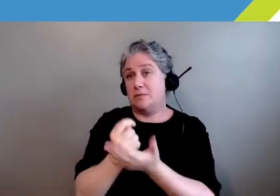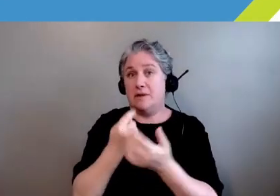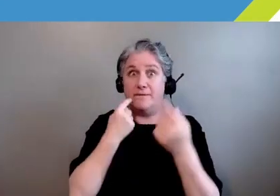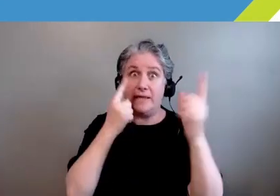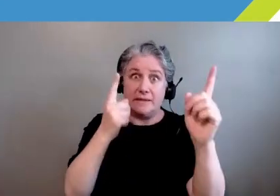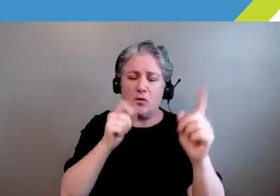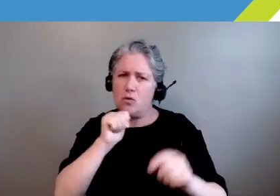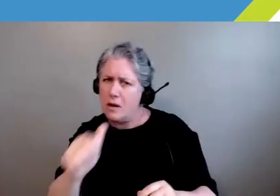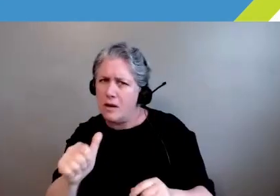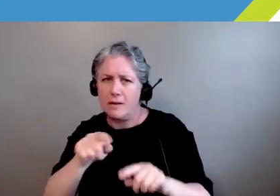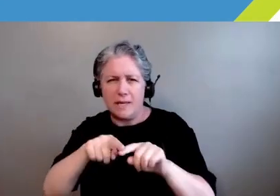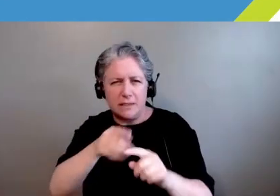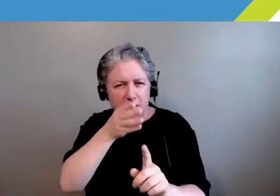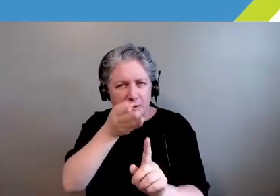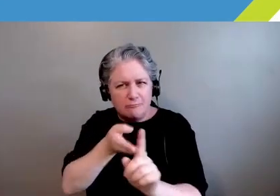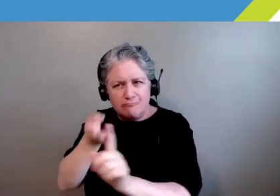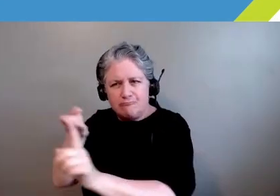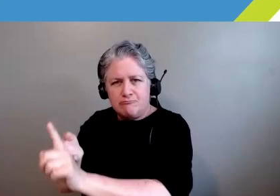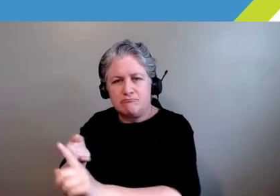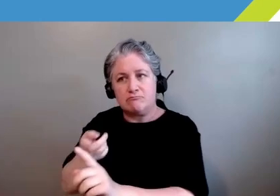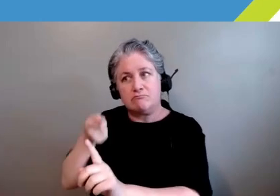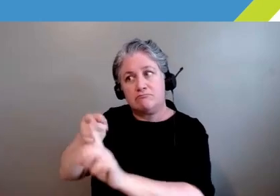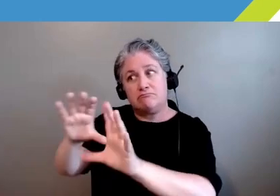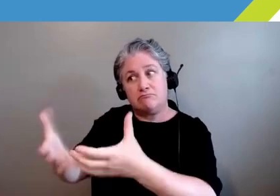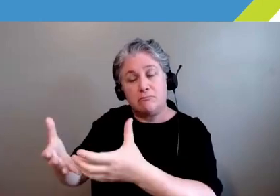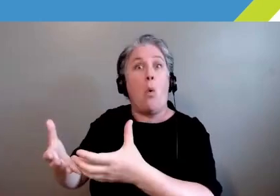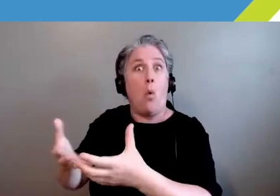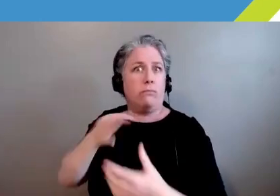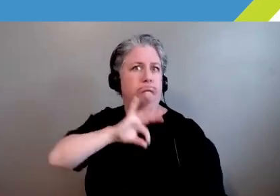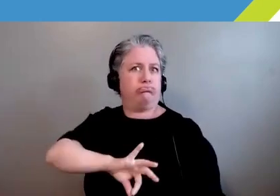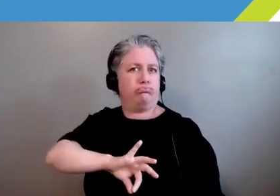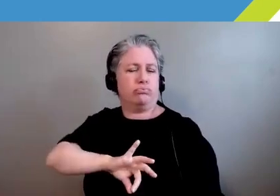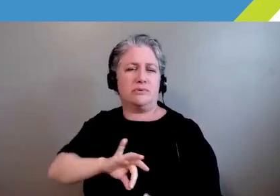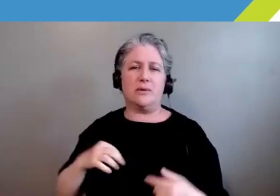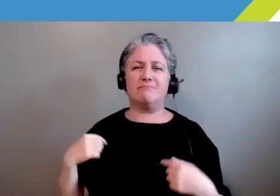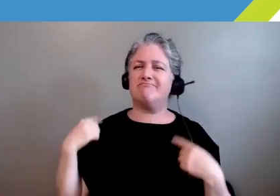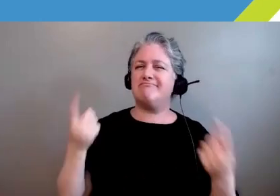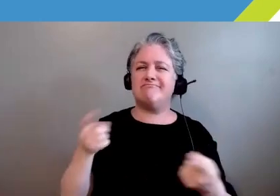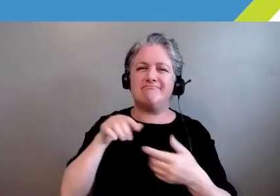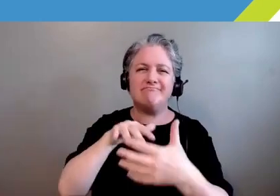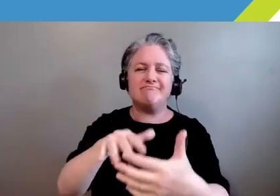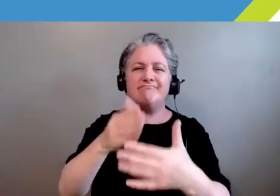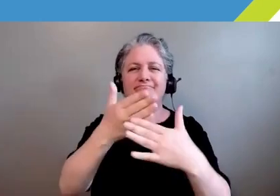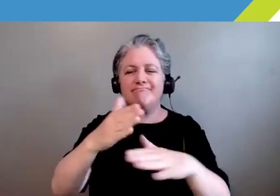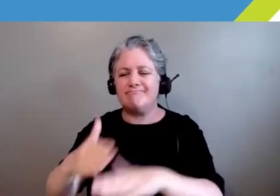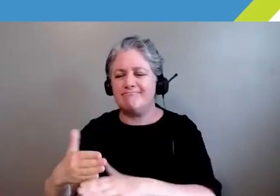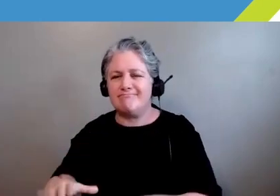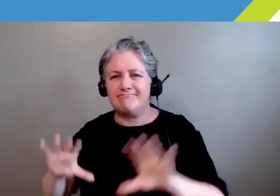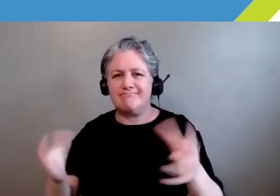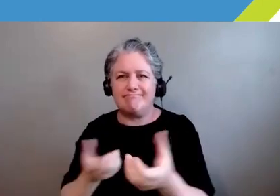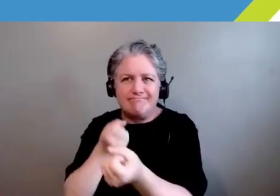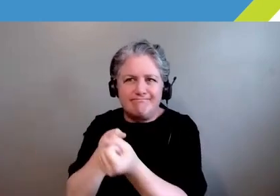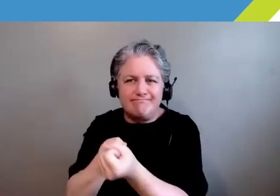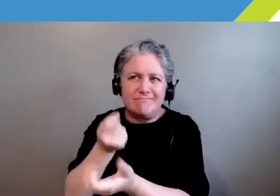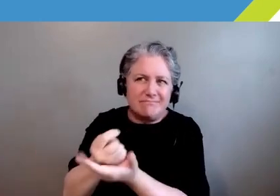necessarily mean that it's not, beneficial in a specific subgroup. And thus far, we haven't really been very good at studying interventions in